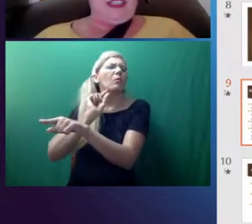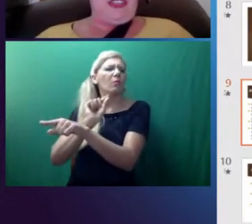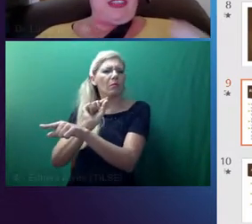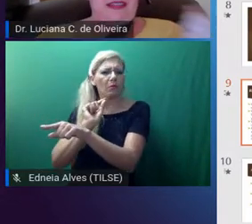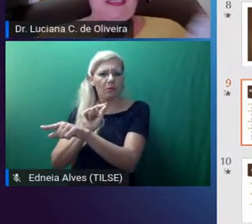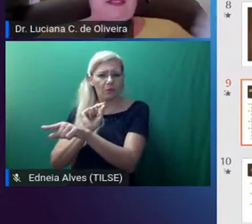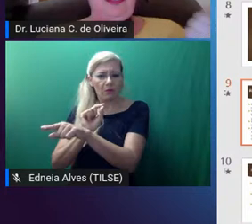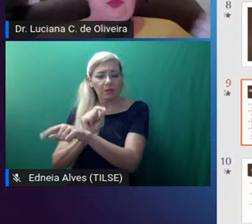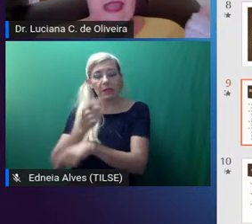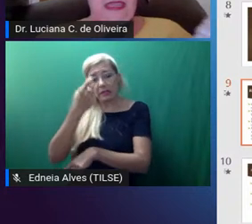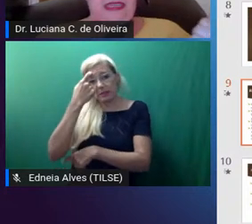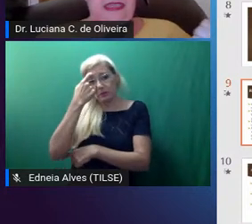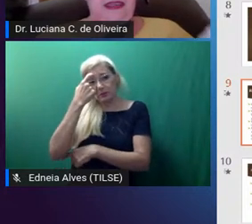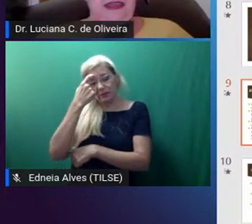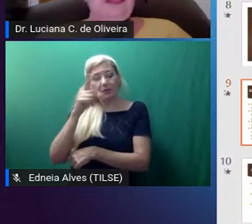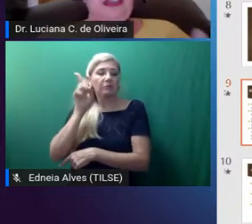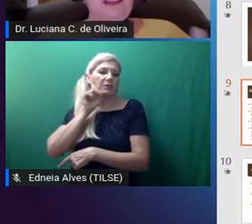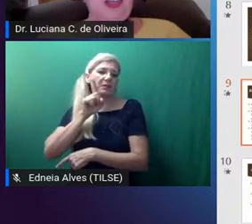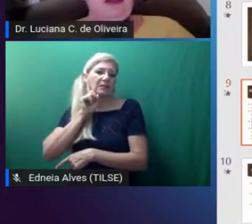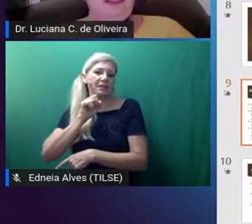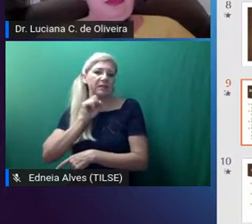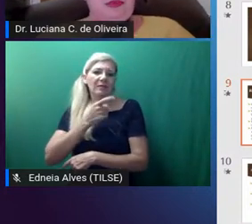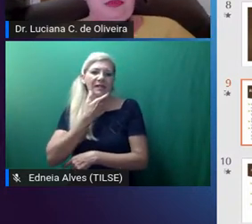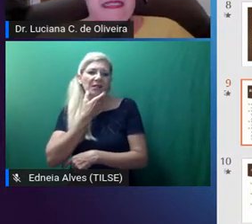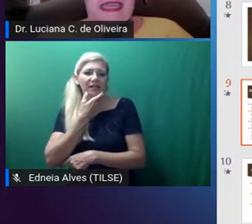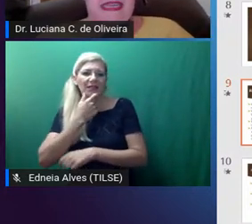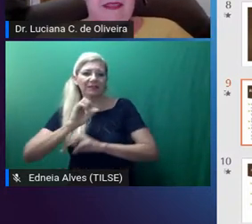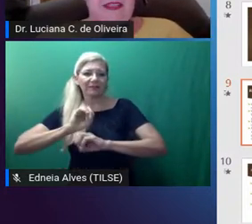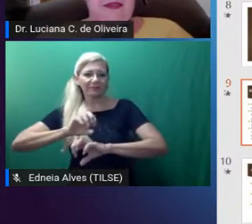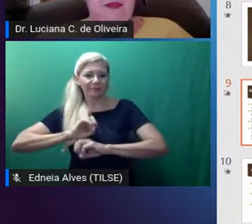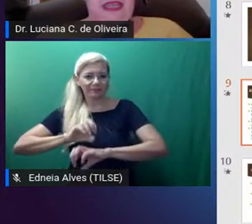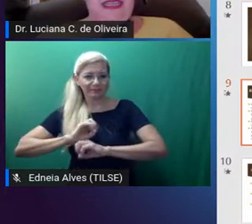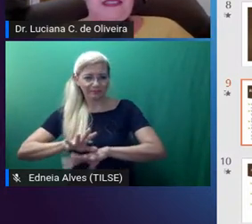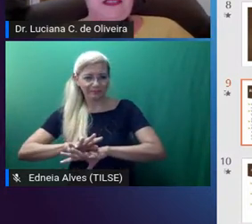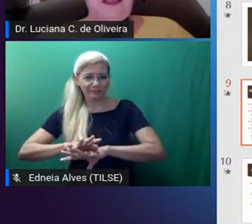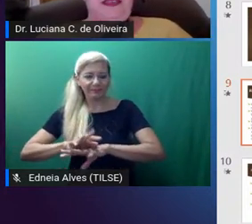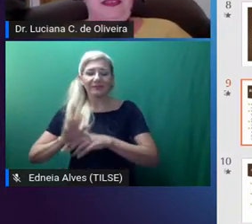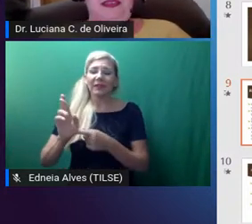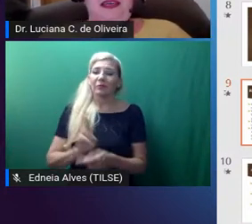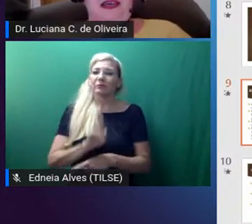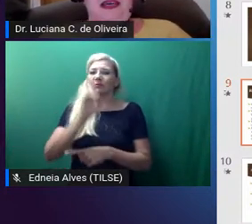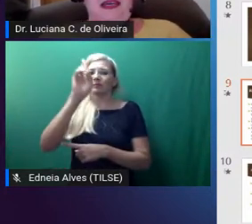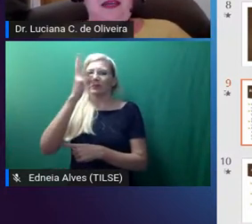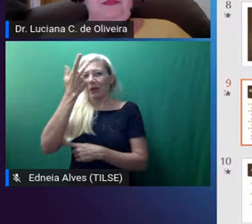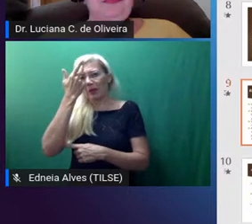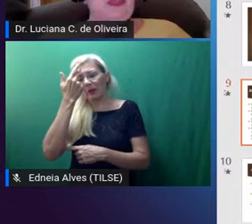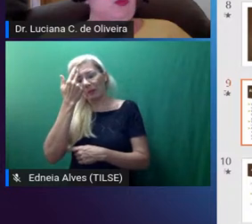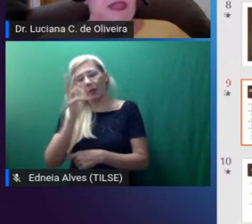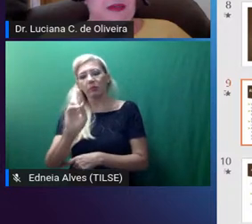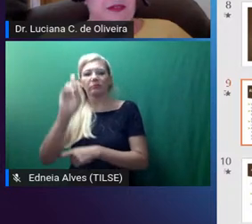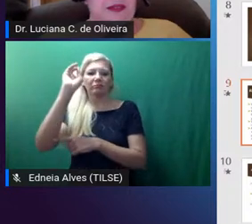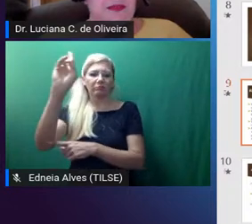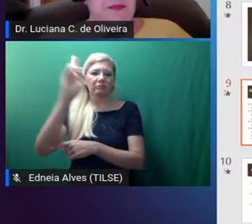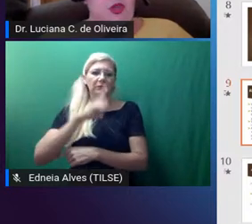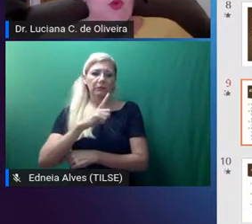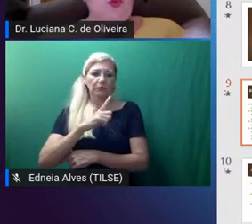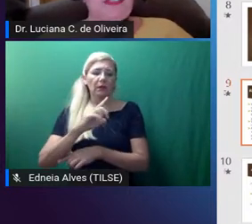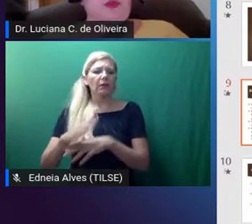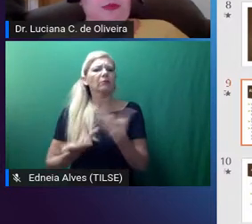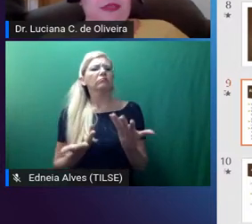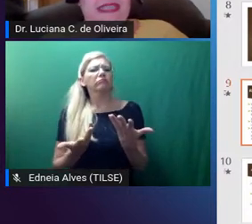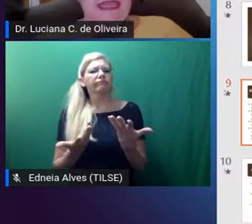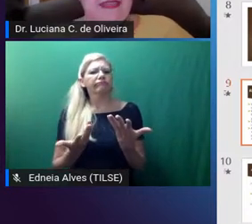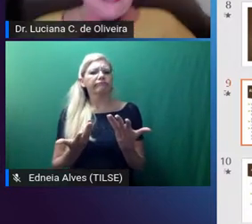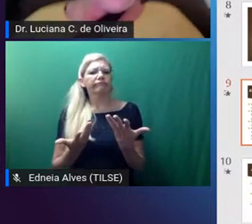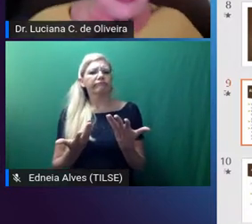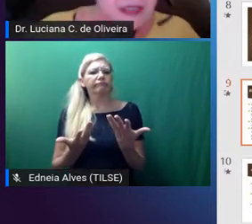British English. That's the variety that is often represented, right? What else? Who